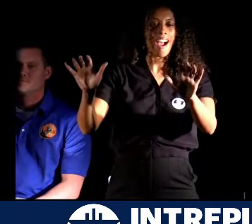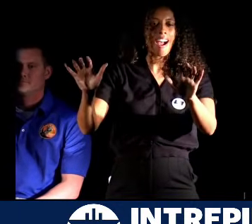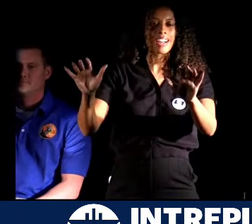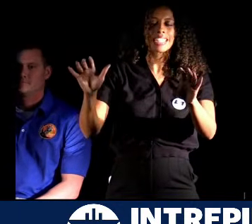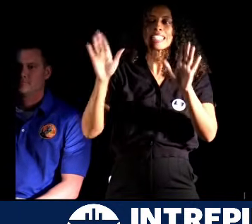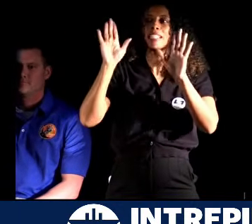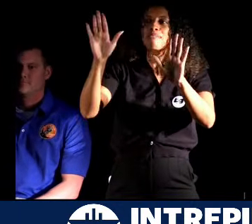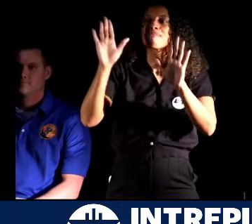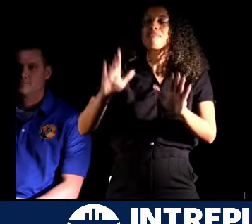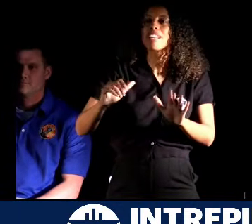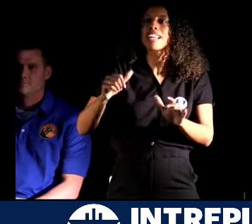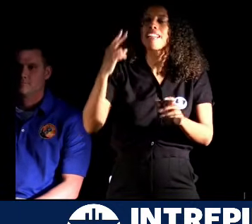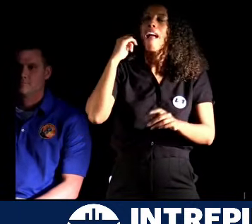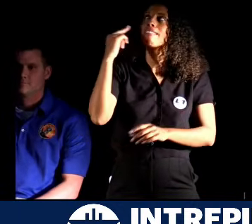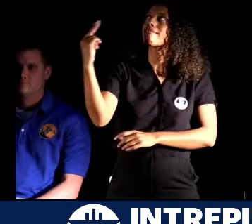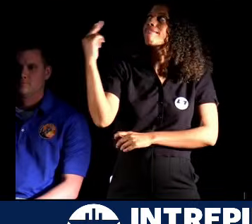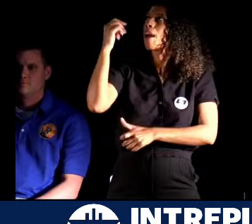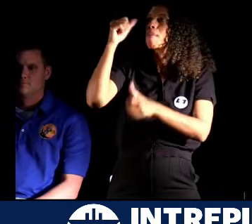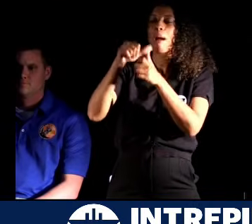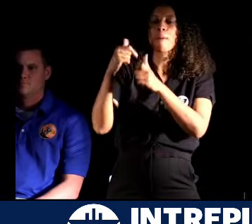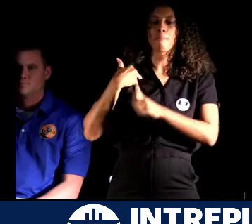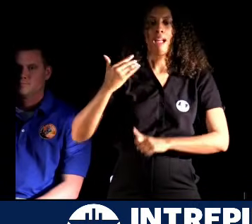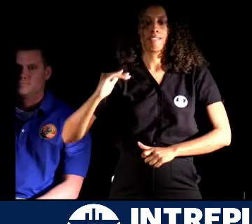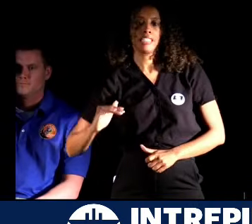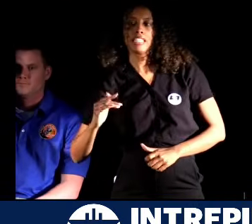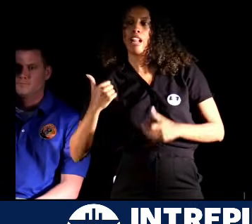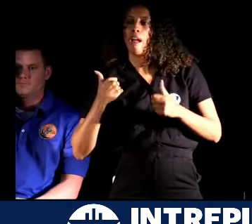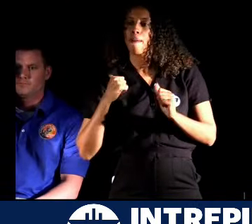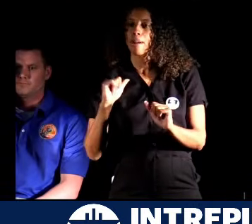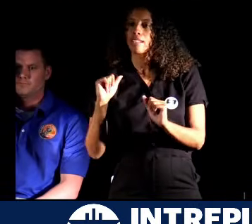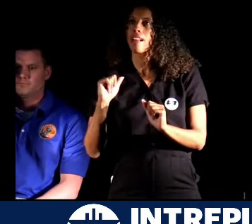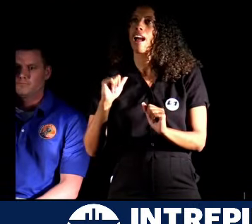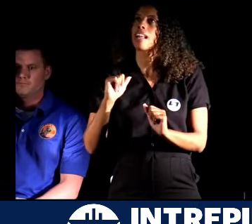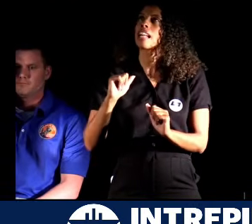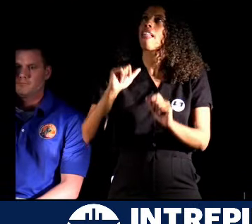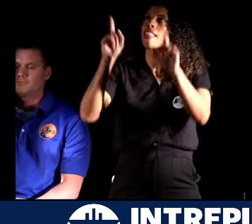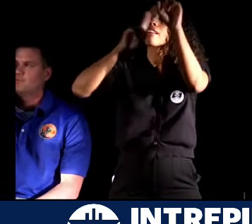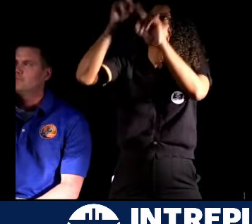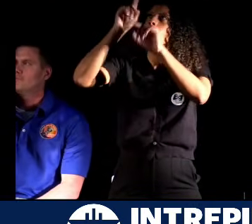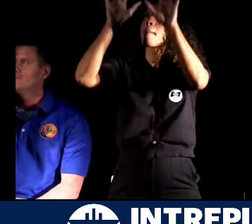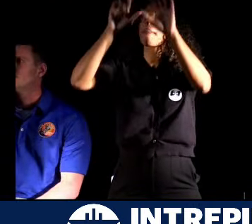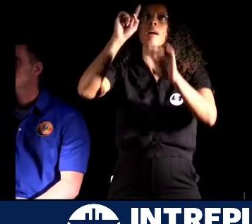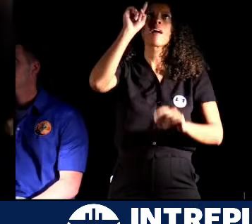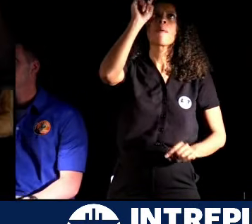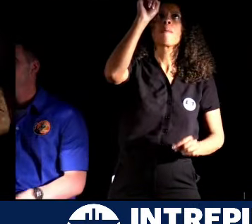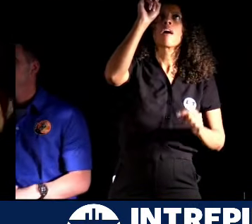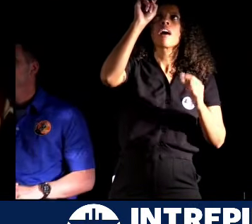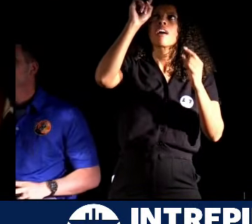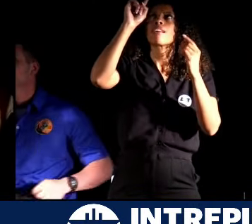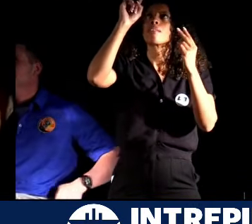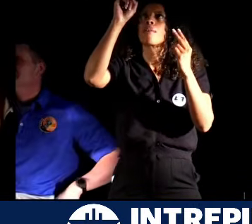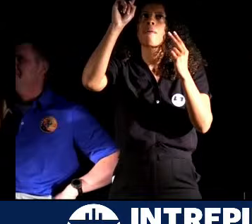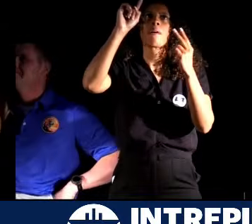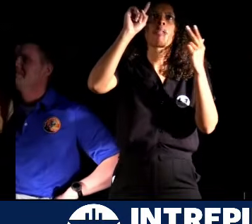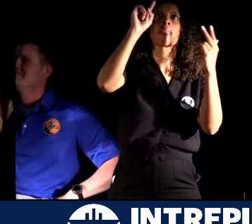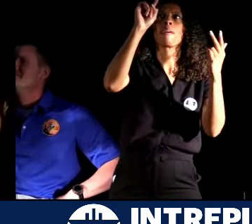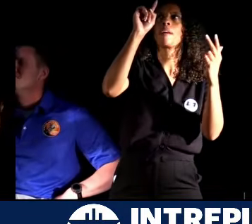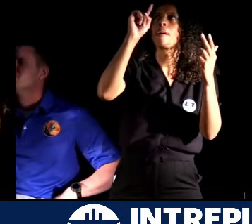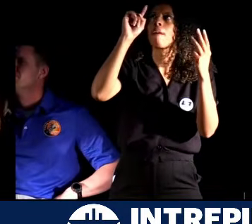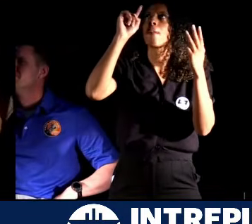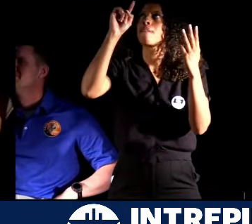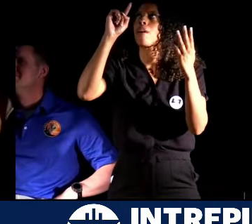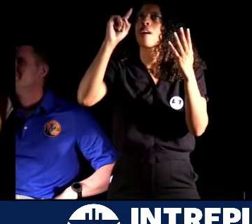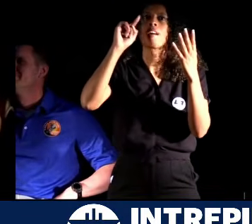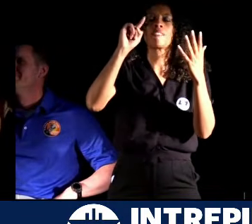I remember as a kid, I was trying to count stars. Obviously, you cannot count them. There